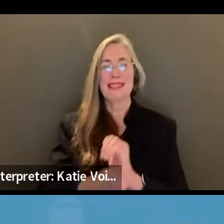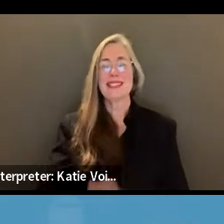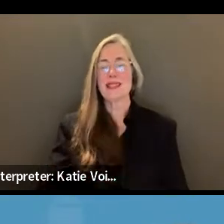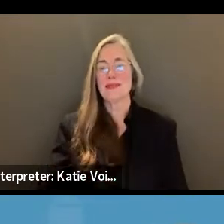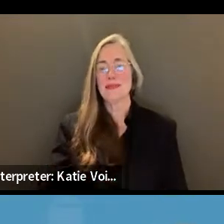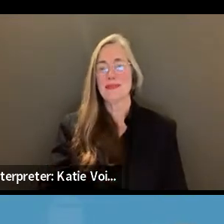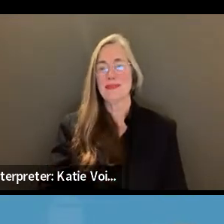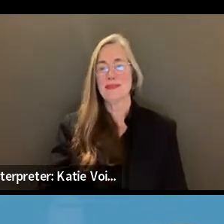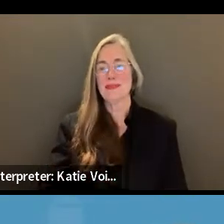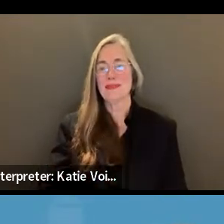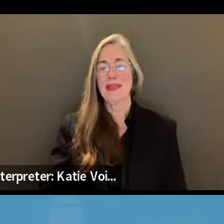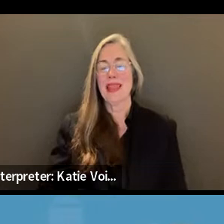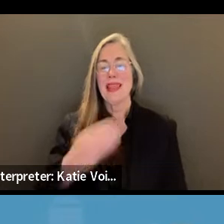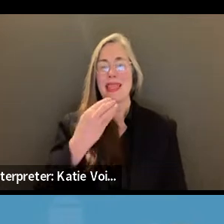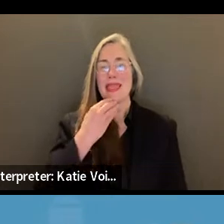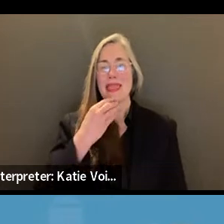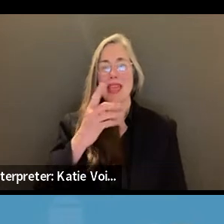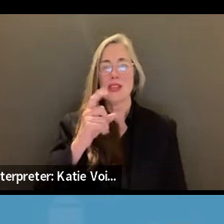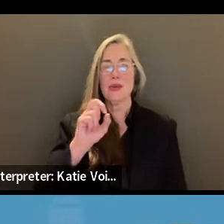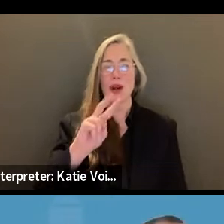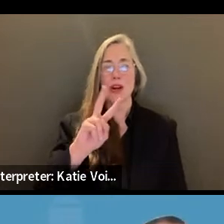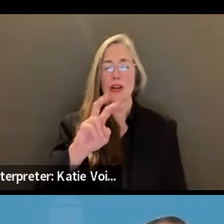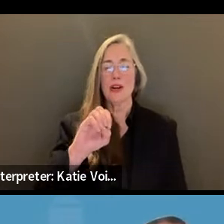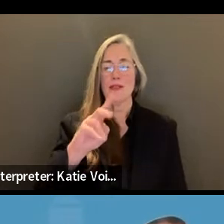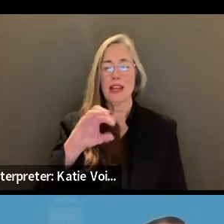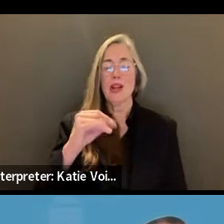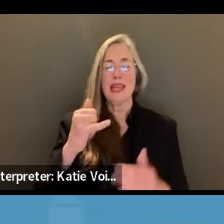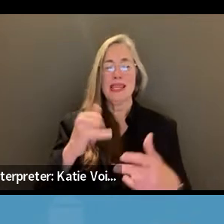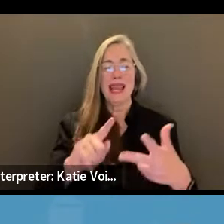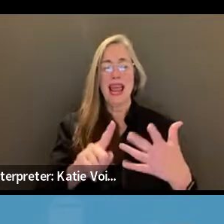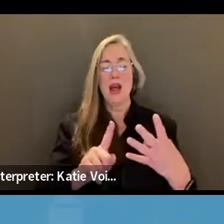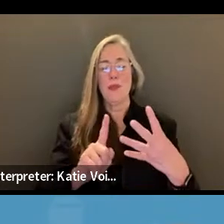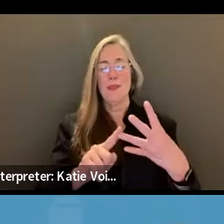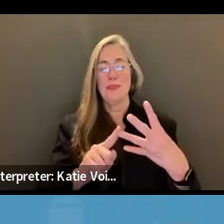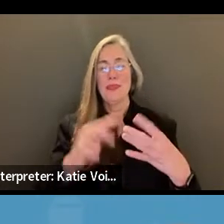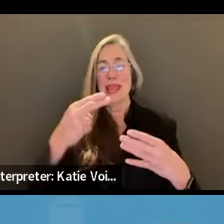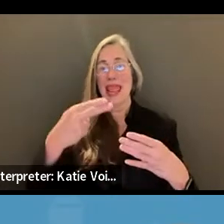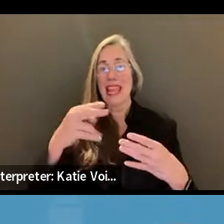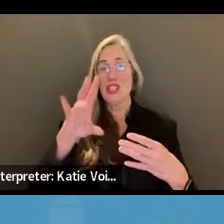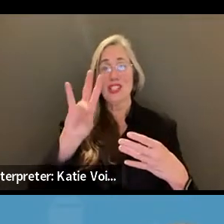Dr. Vecchio. Thank you. So next we're moving to H7, approval of